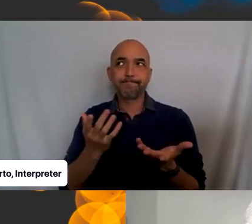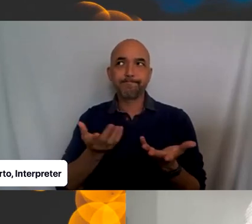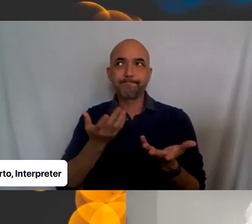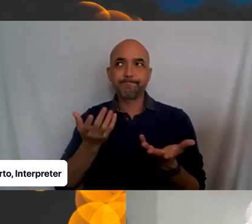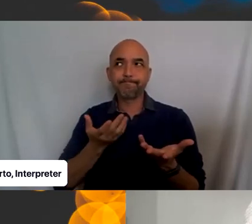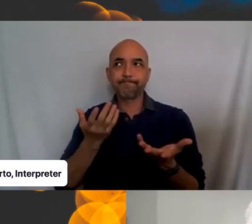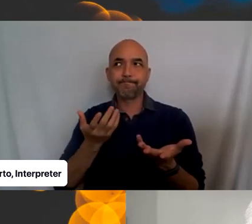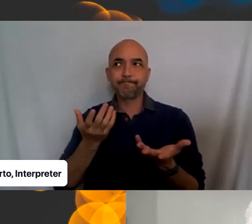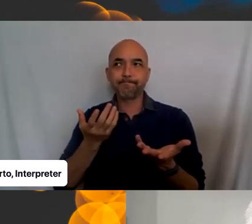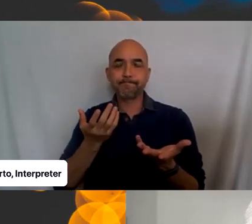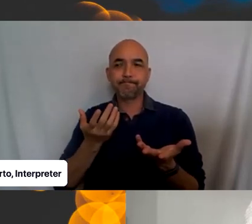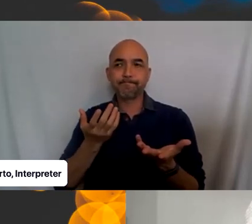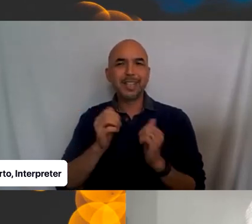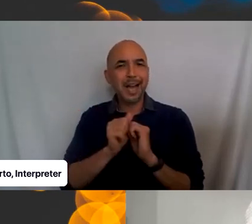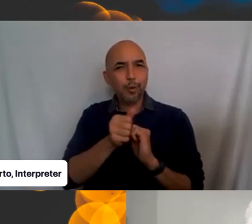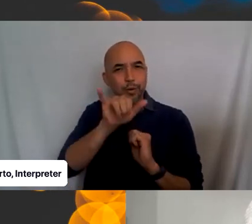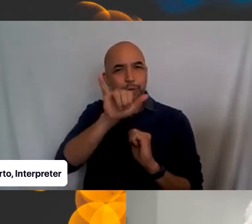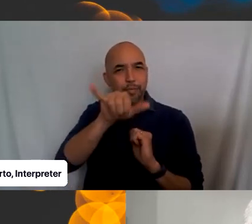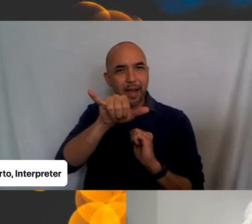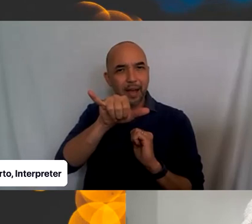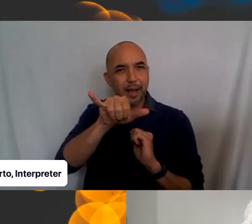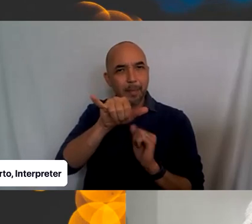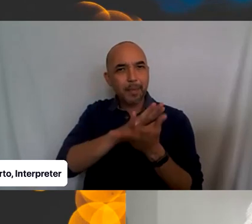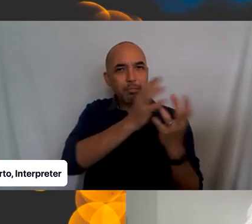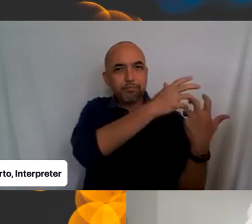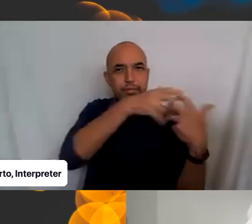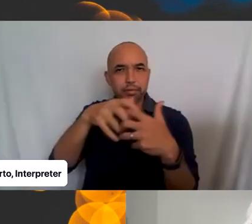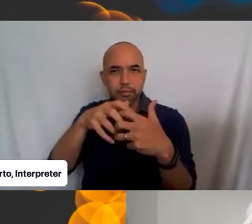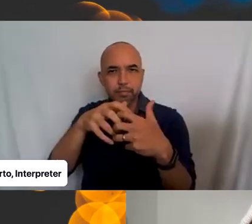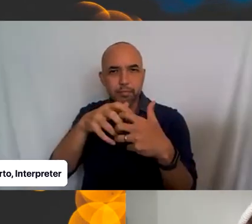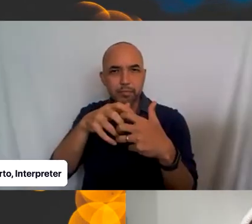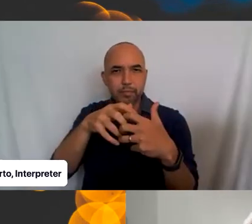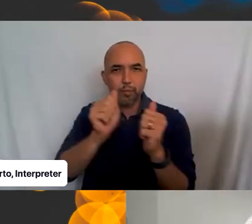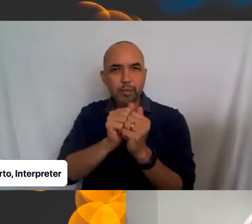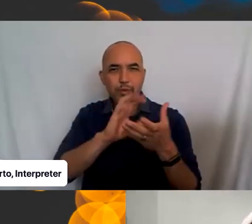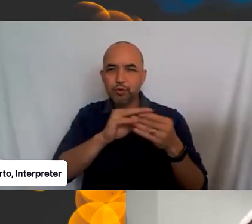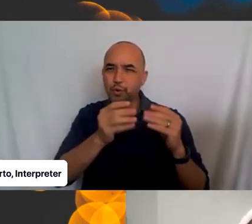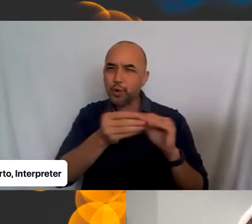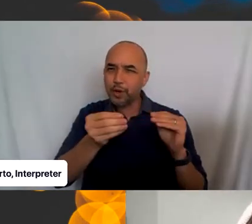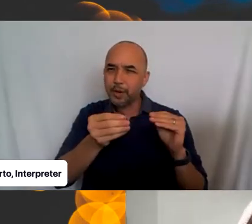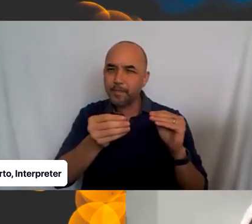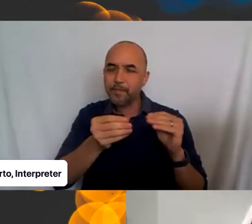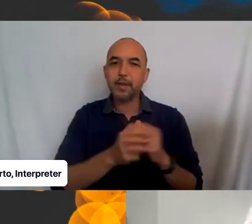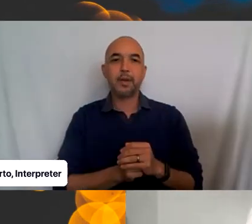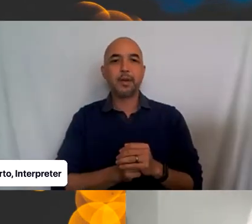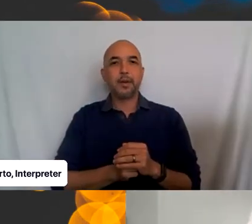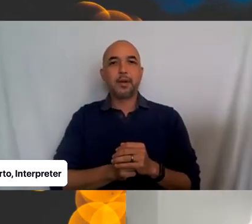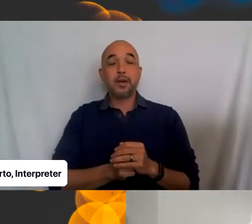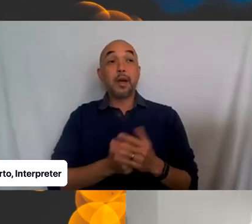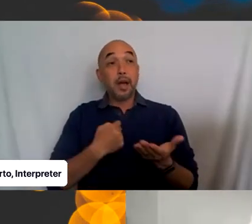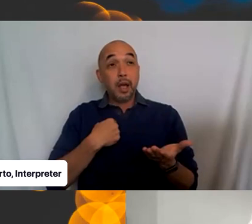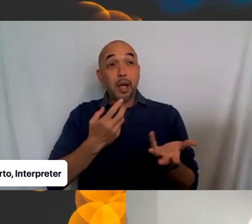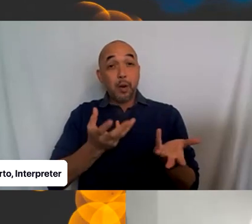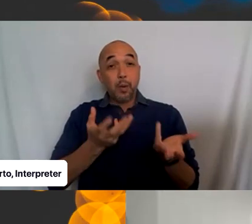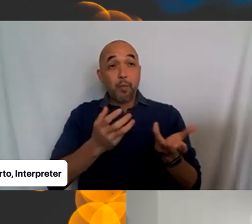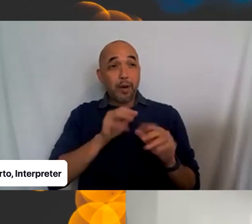how that also wove into the story and inspired the story. I think I really wanted magic,